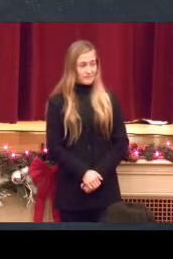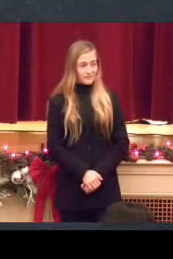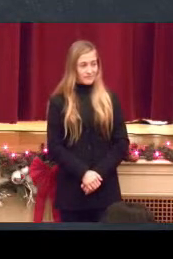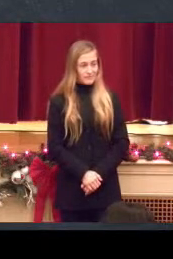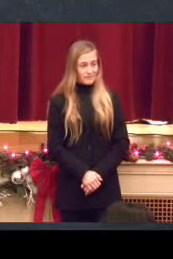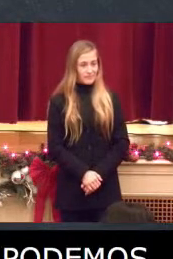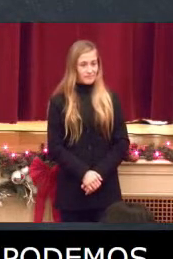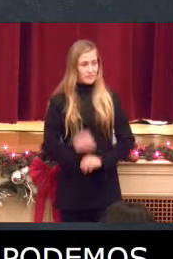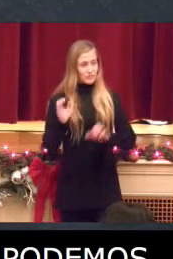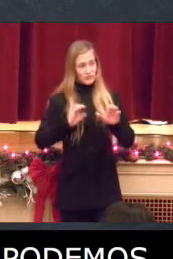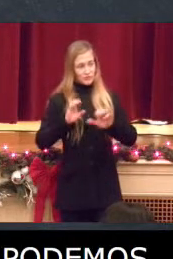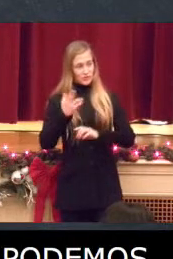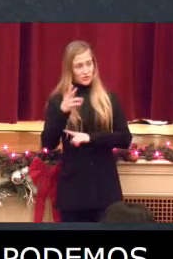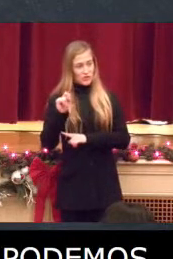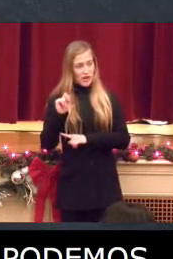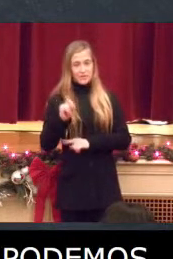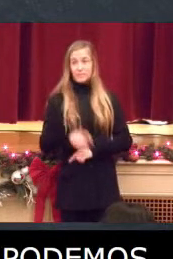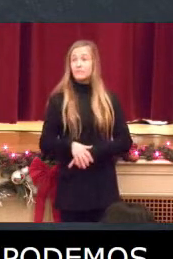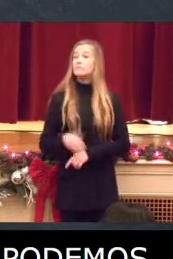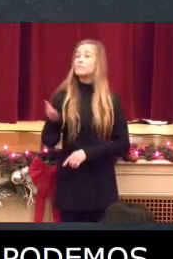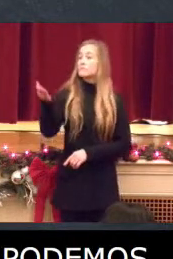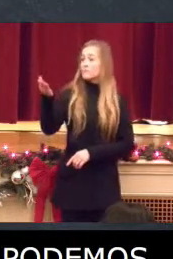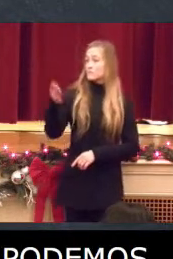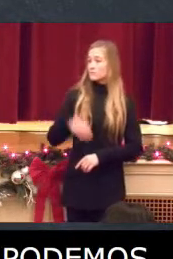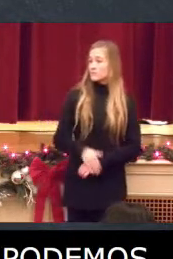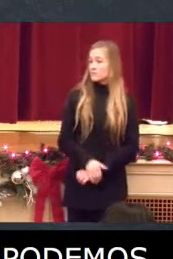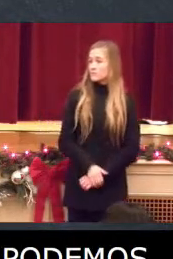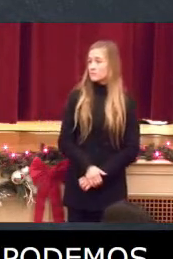in the chat. Yes, ma'am.